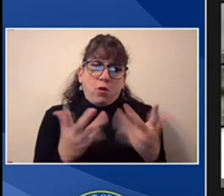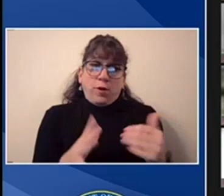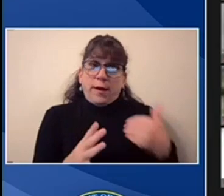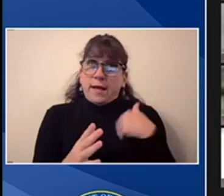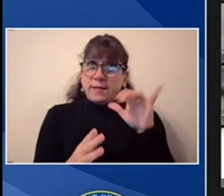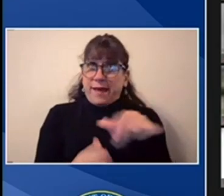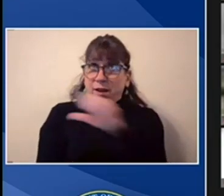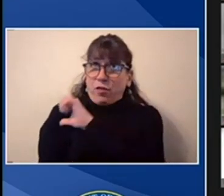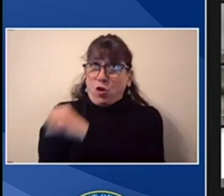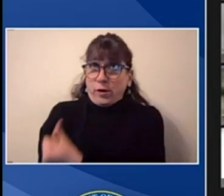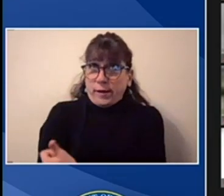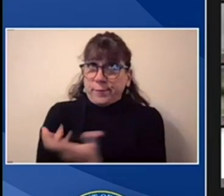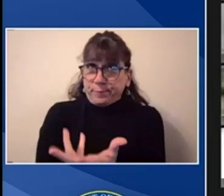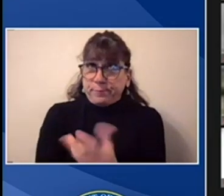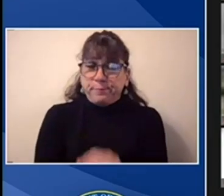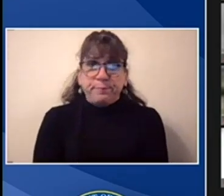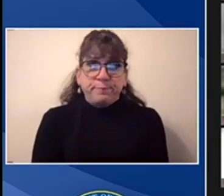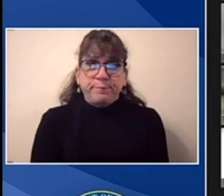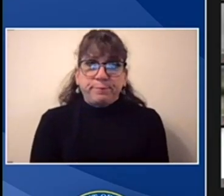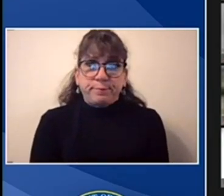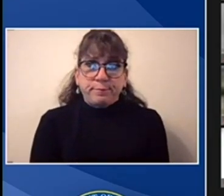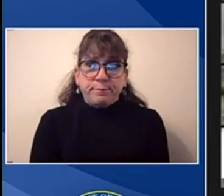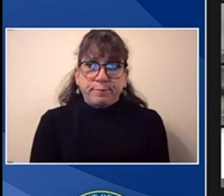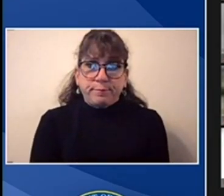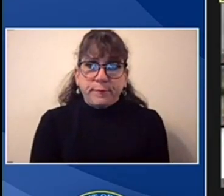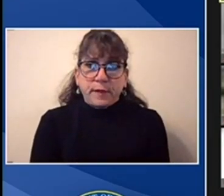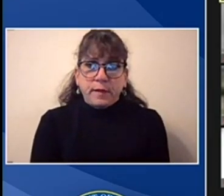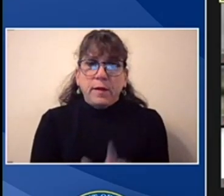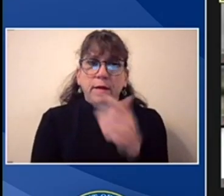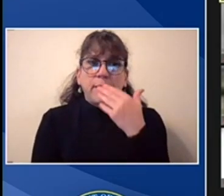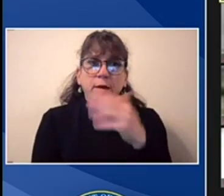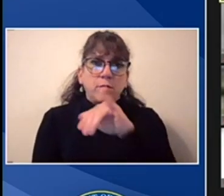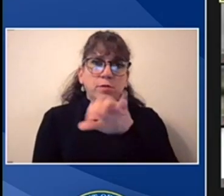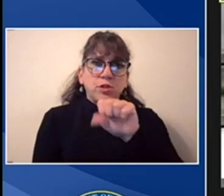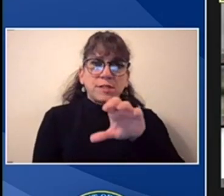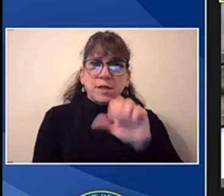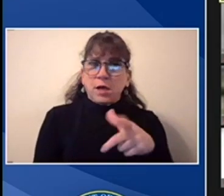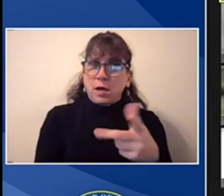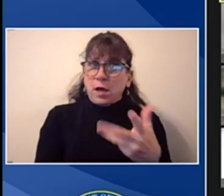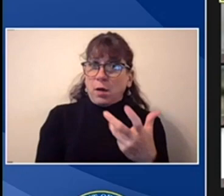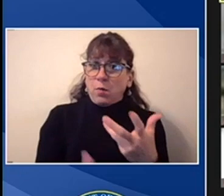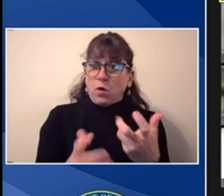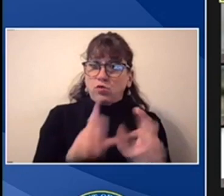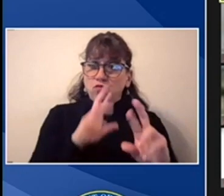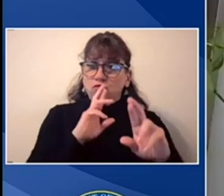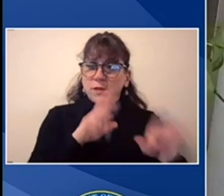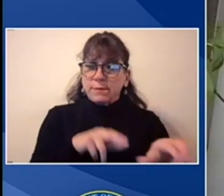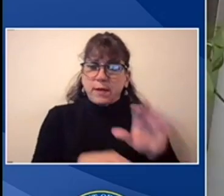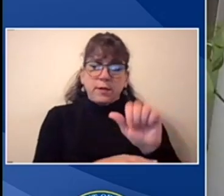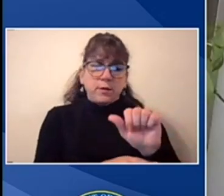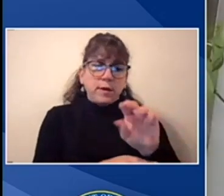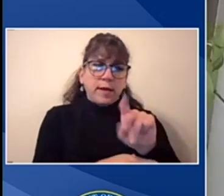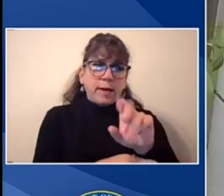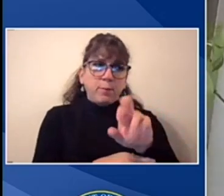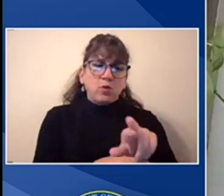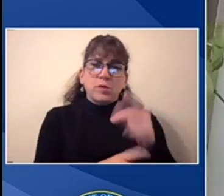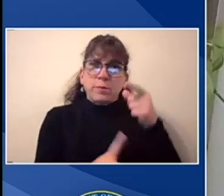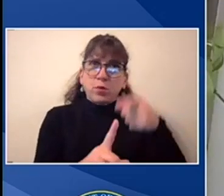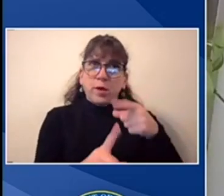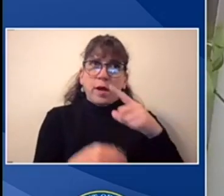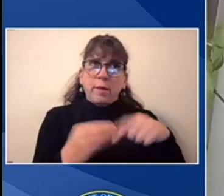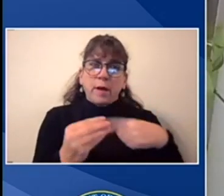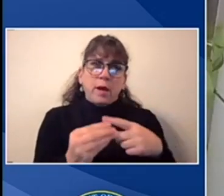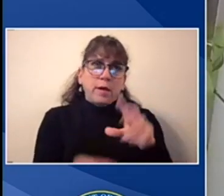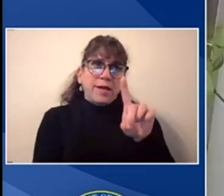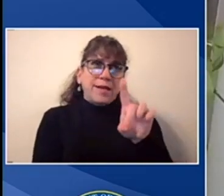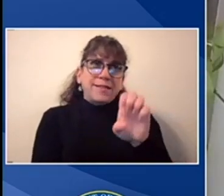Thank you. Jessica? Thank you. I also just wanted to respond to Amber's point about defaulted borrowers. I